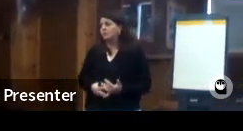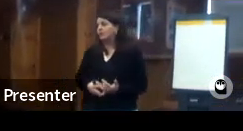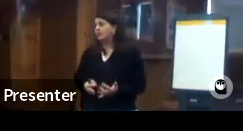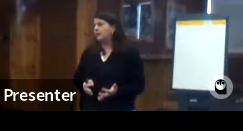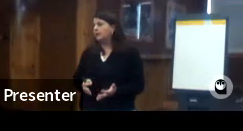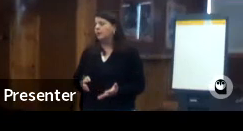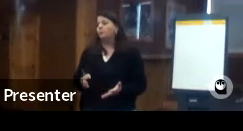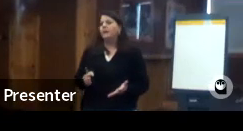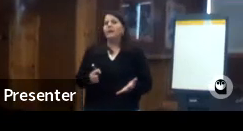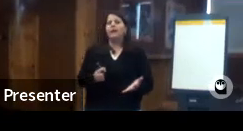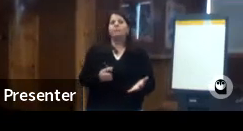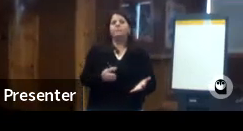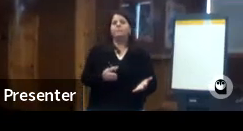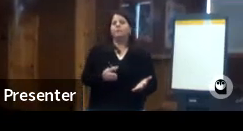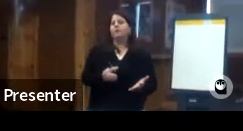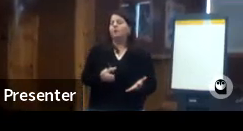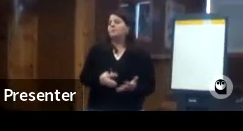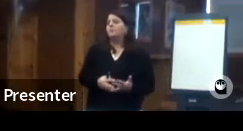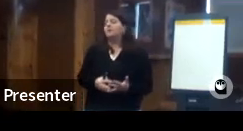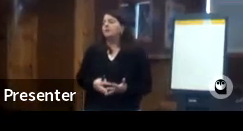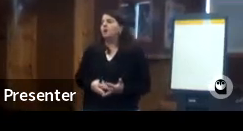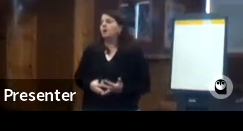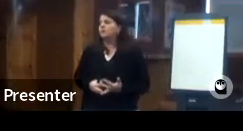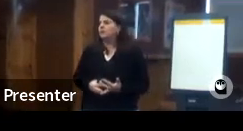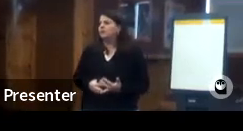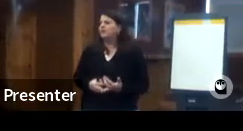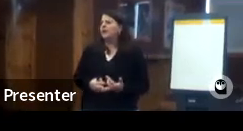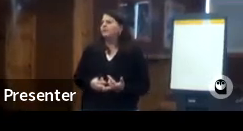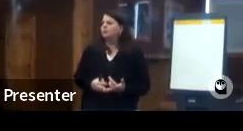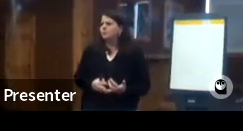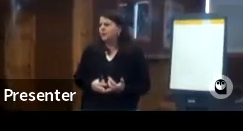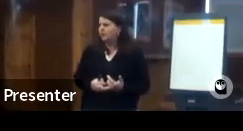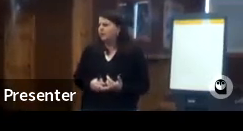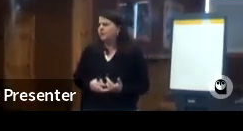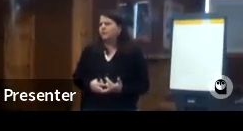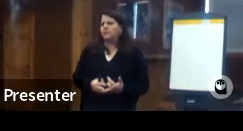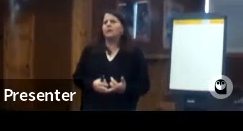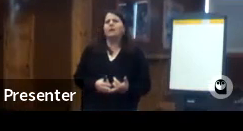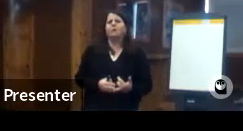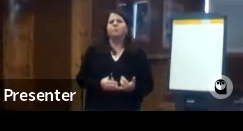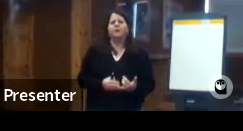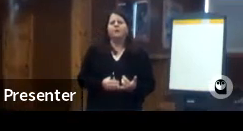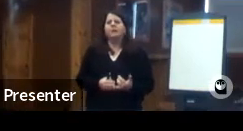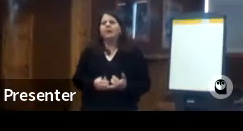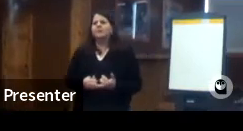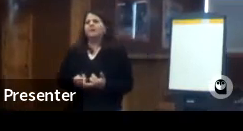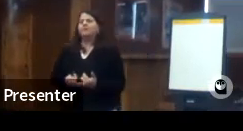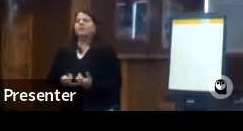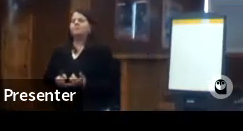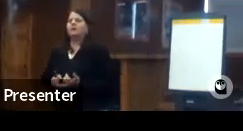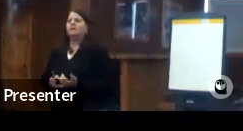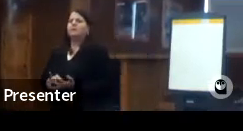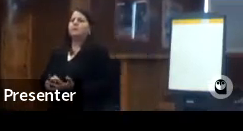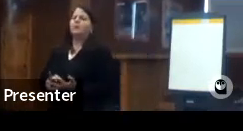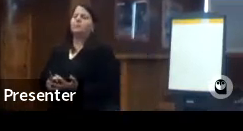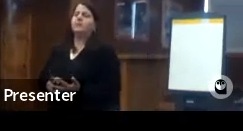call the police when they needed help. We work with people that are undocumented and they have huge barriers to seeking help because of that